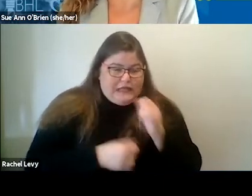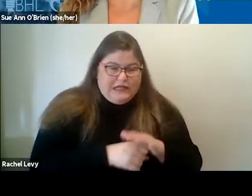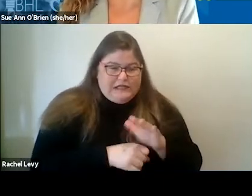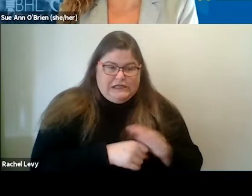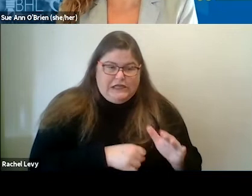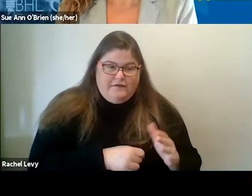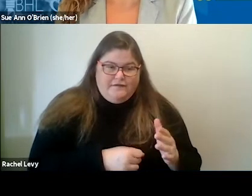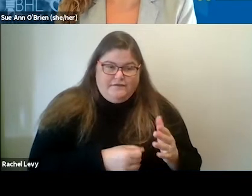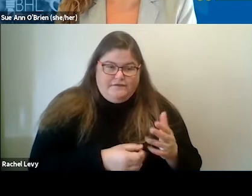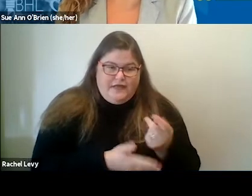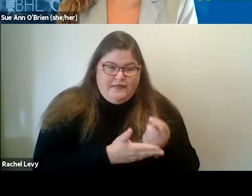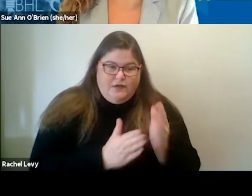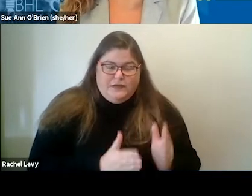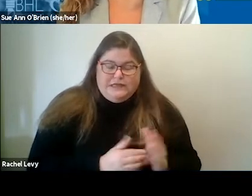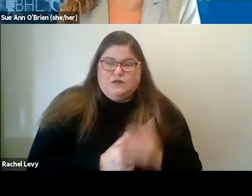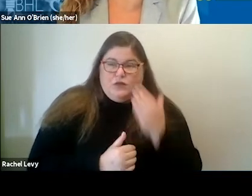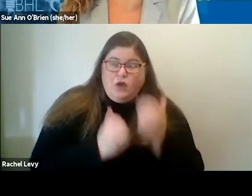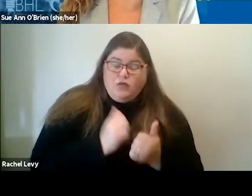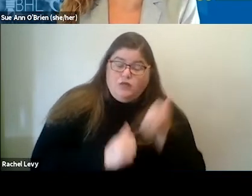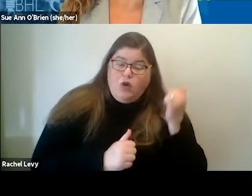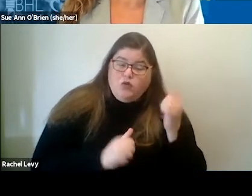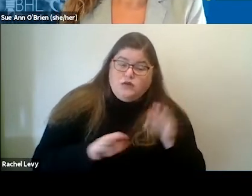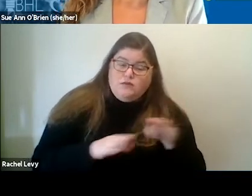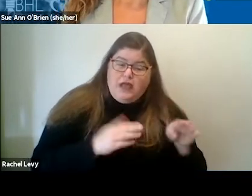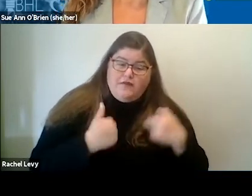vast majority of the behavioral health